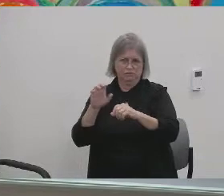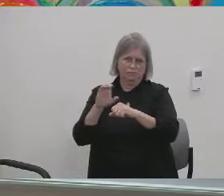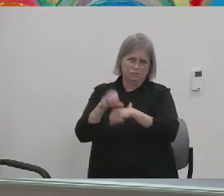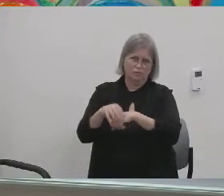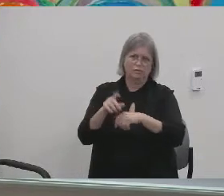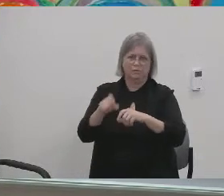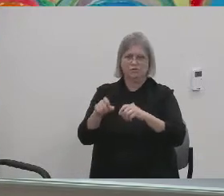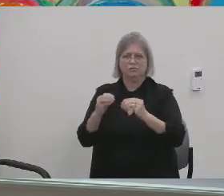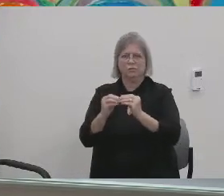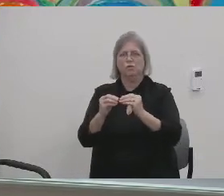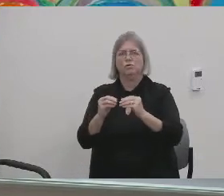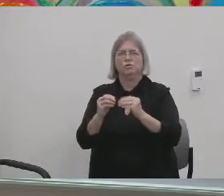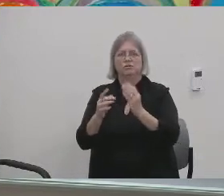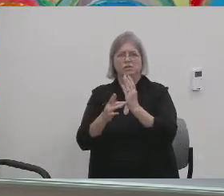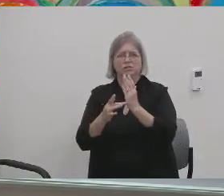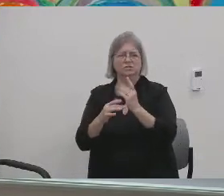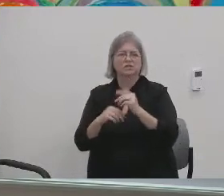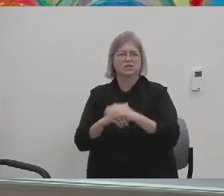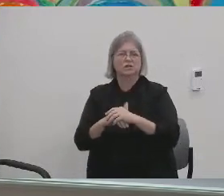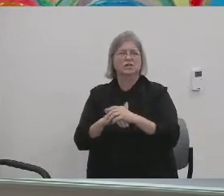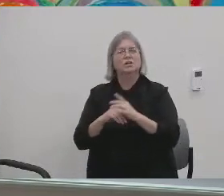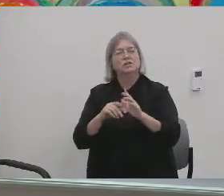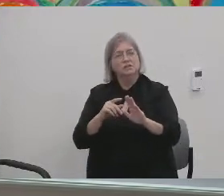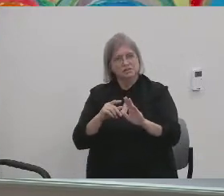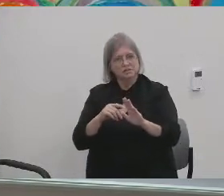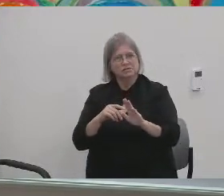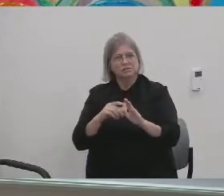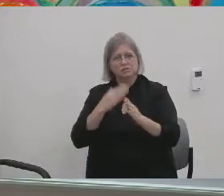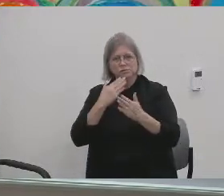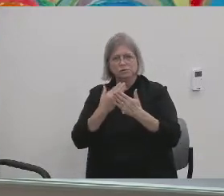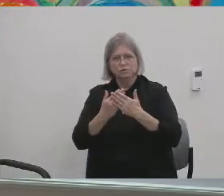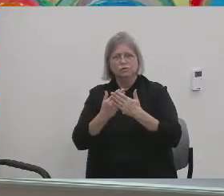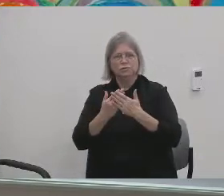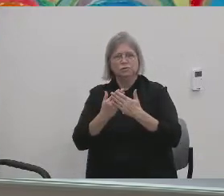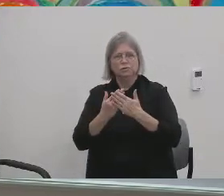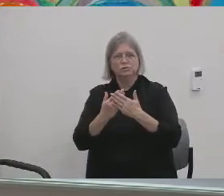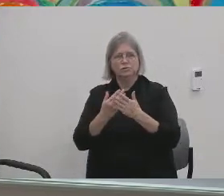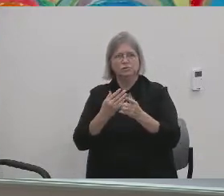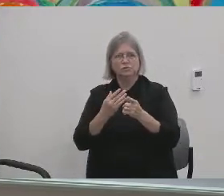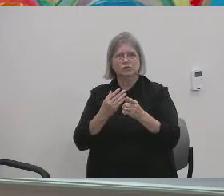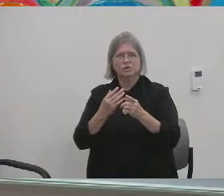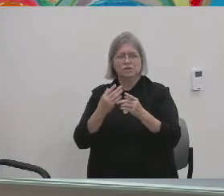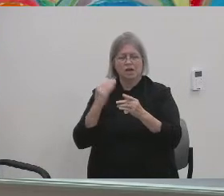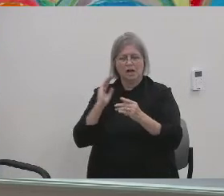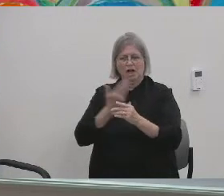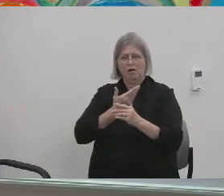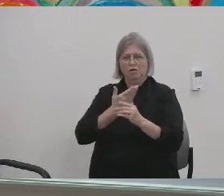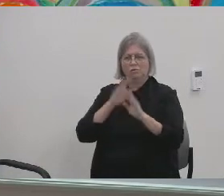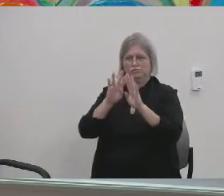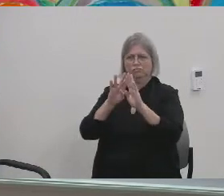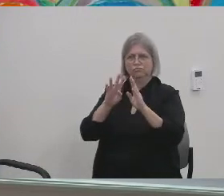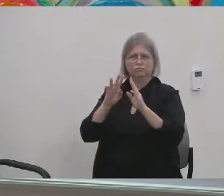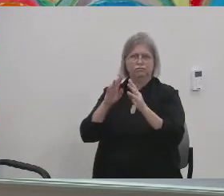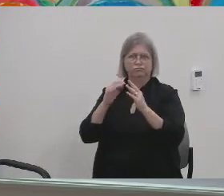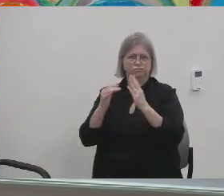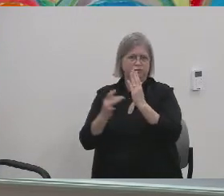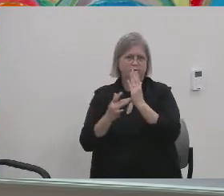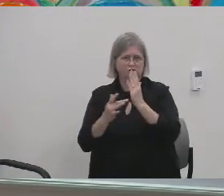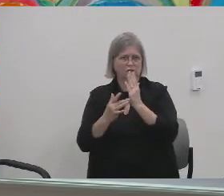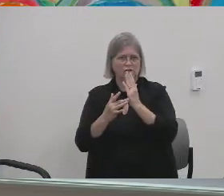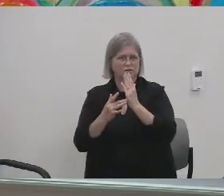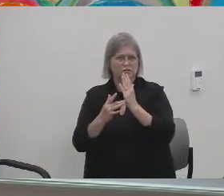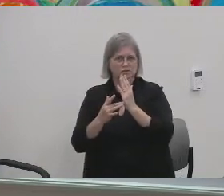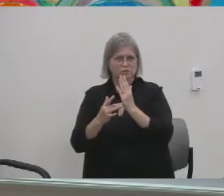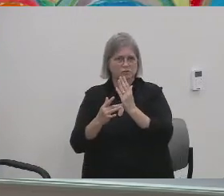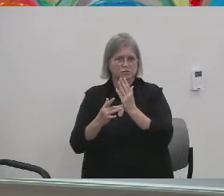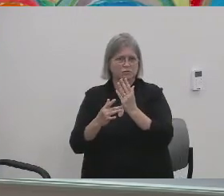before I get into too much of this, the really good part is there has not been a single component of our infrastructure that has gotten in the way of anything